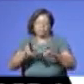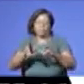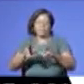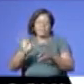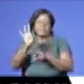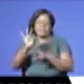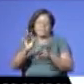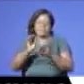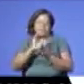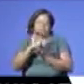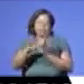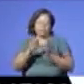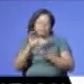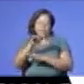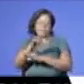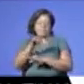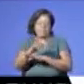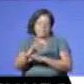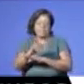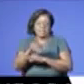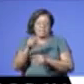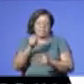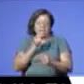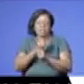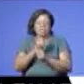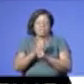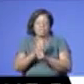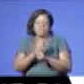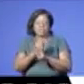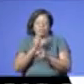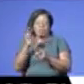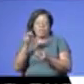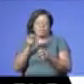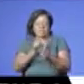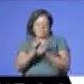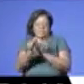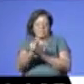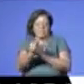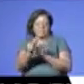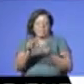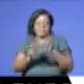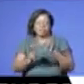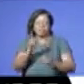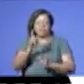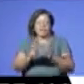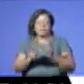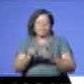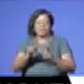night. Apparently, a Jeep and sedan collided. The driver of the sedan was severely